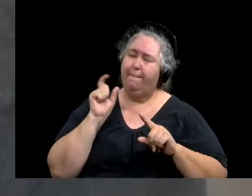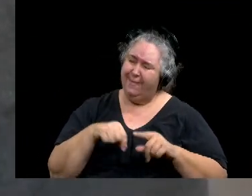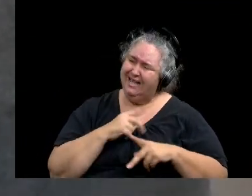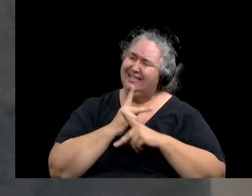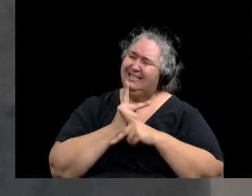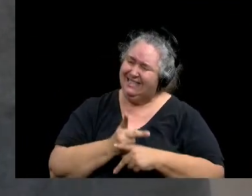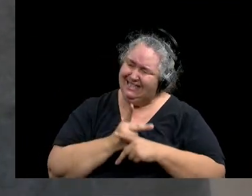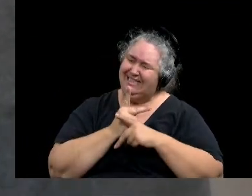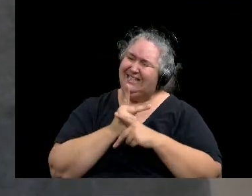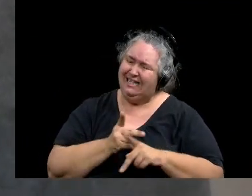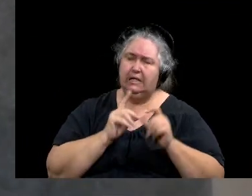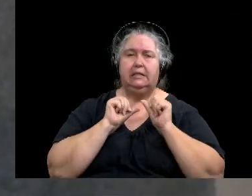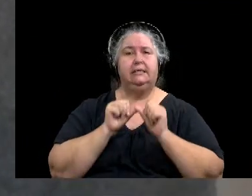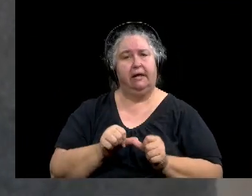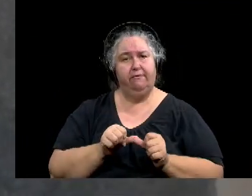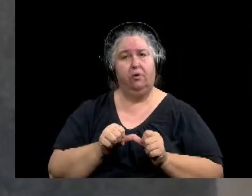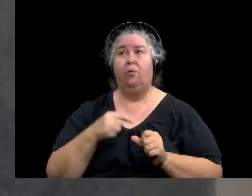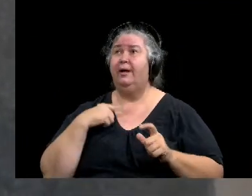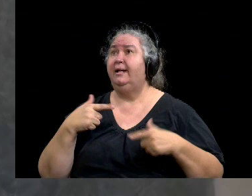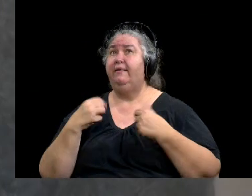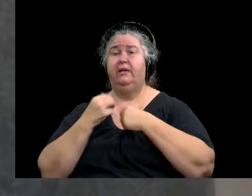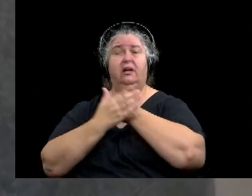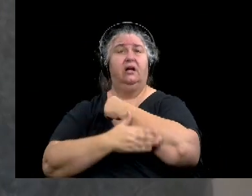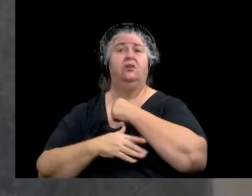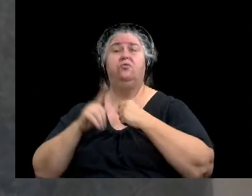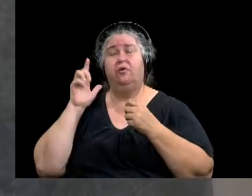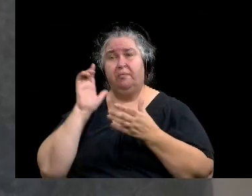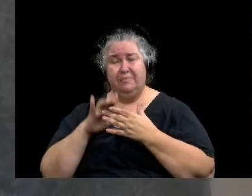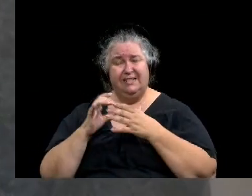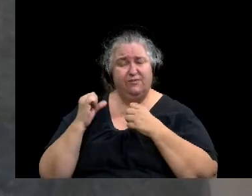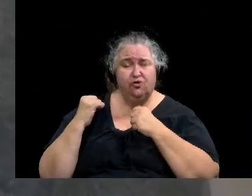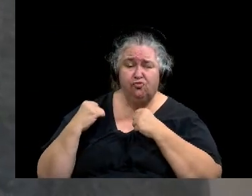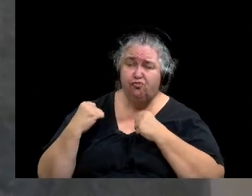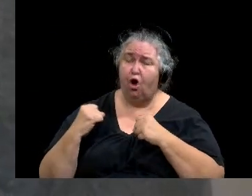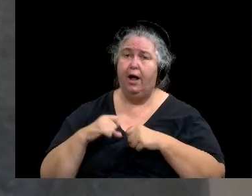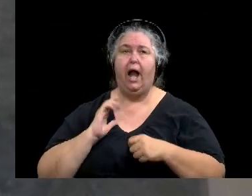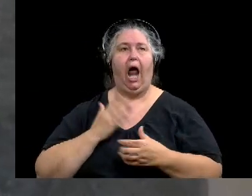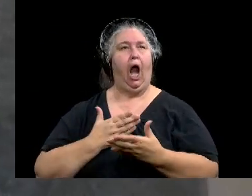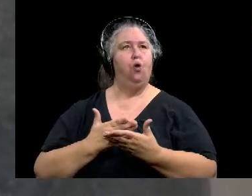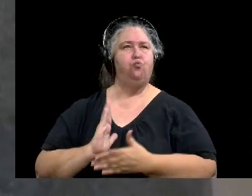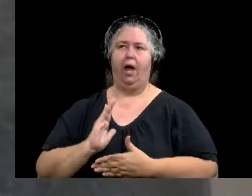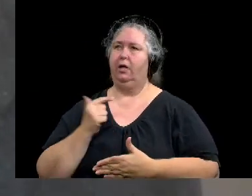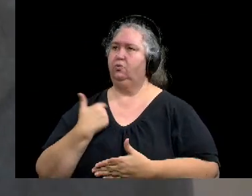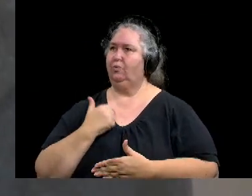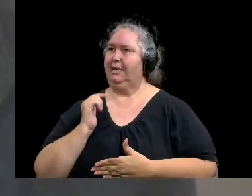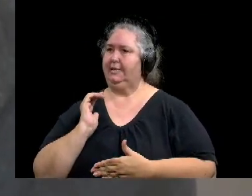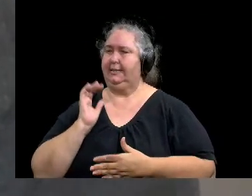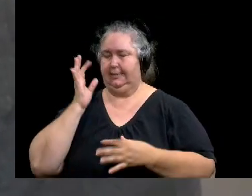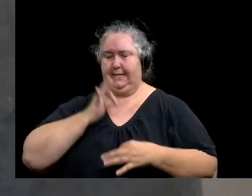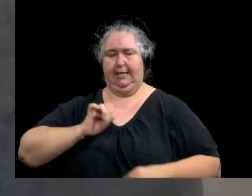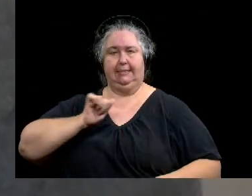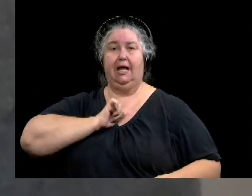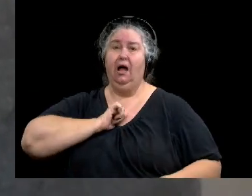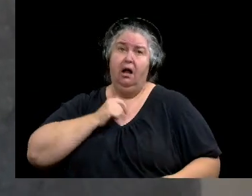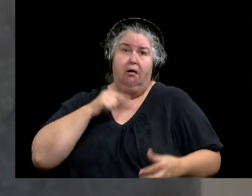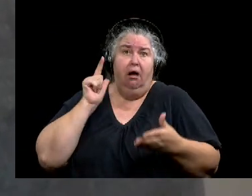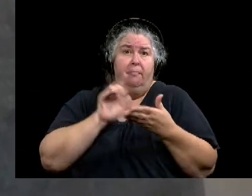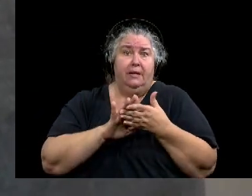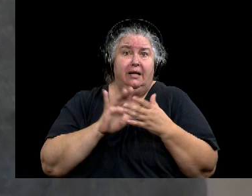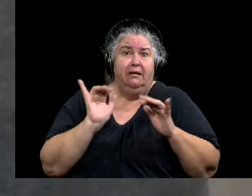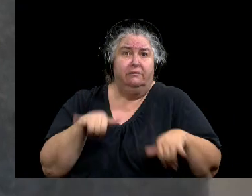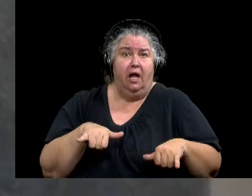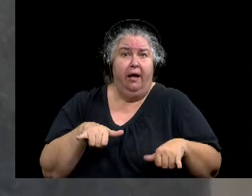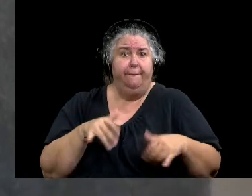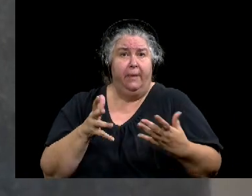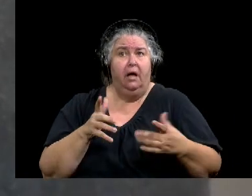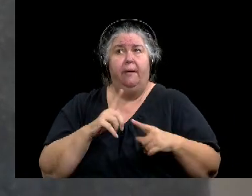caution. We live in a country that believes strongly in our right to make our own decisions, and I certainly believe that too. But